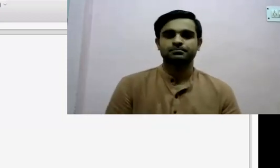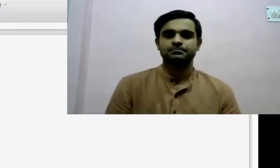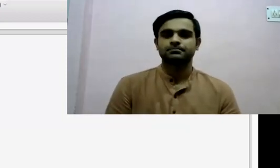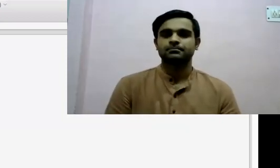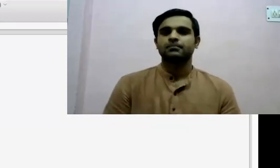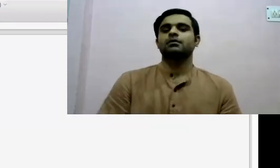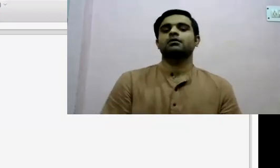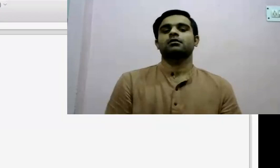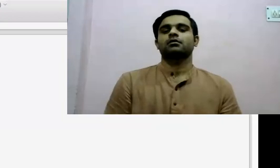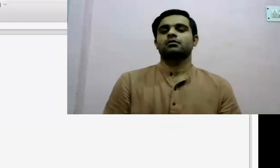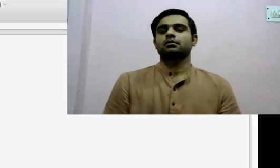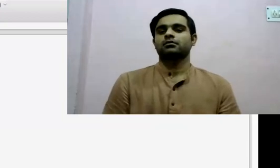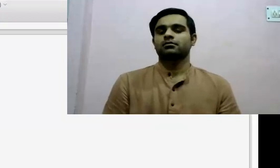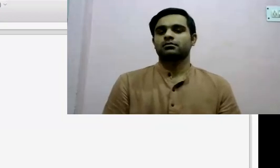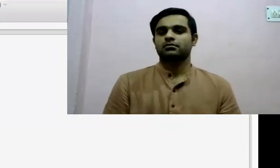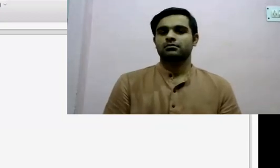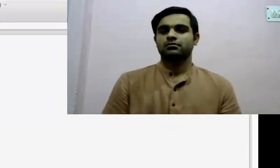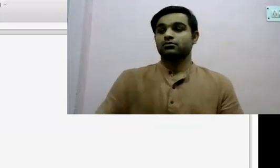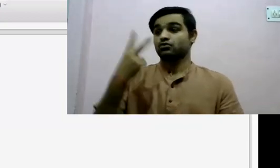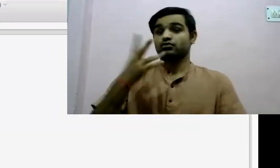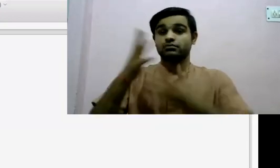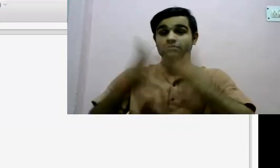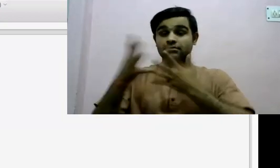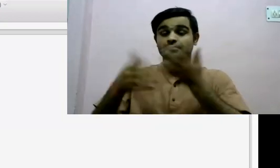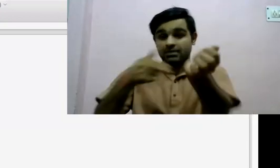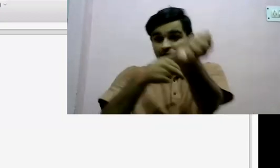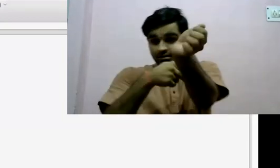So Atul, can you show us two different signs for the word name?